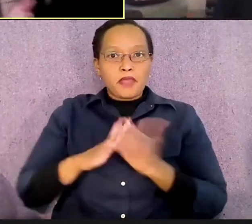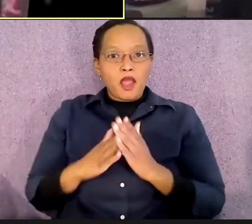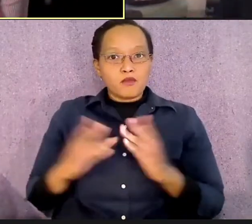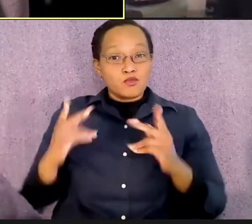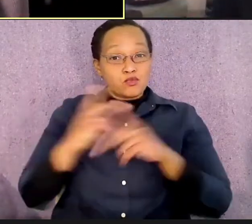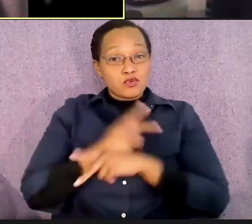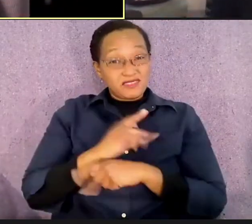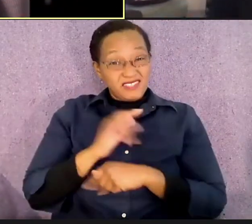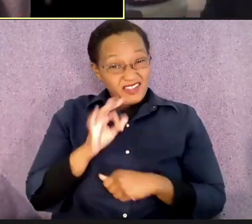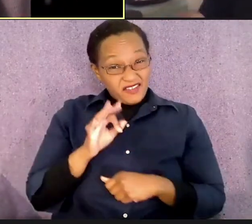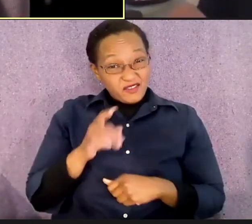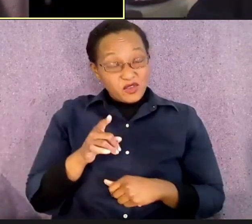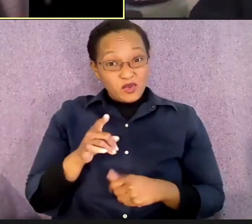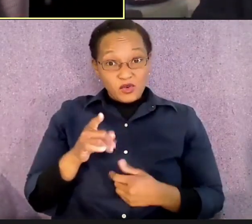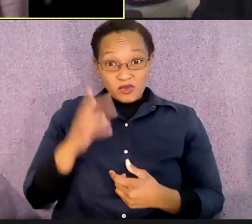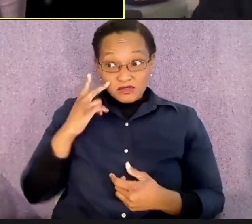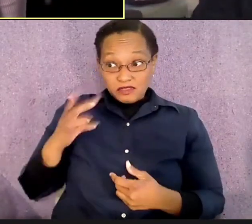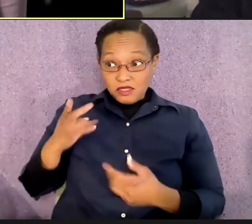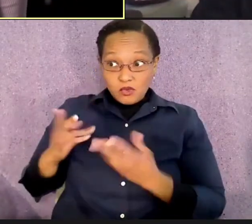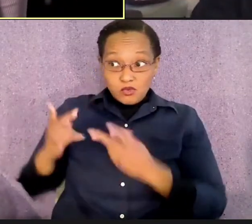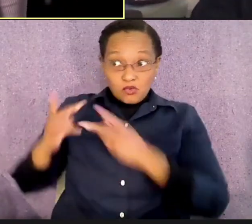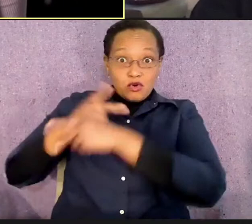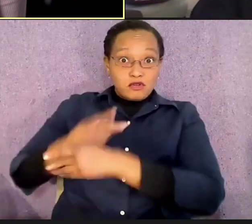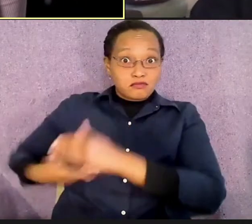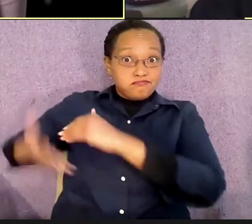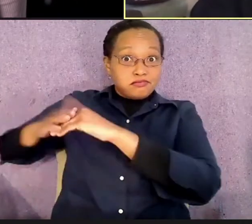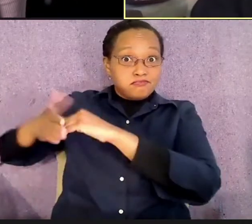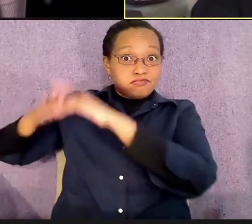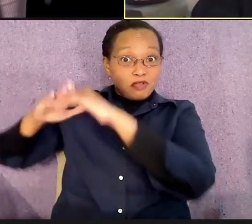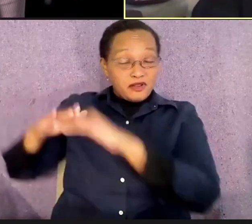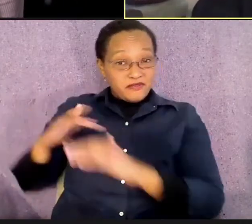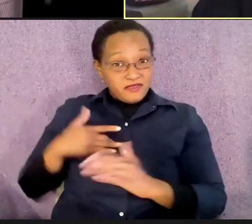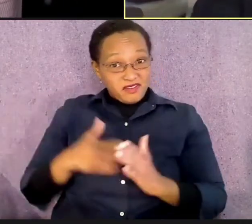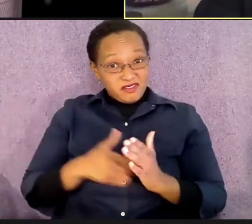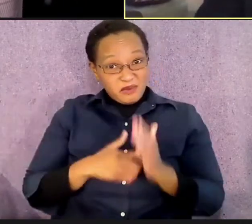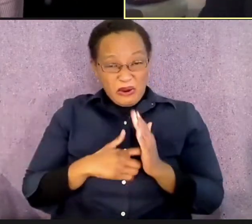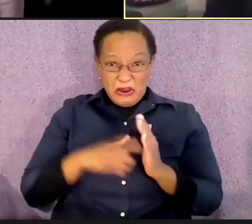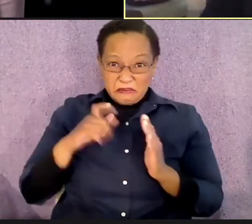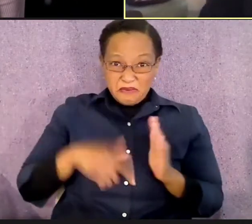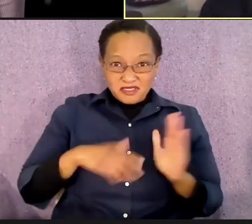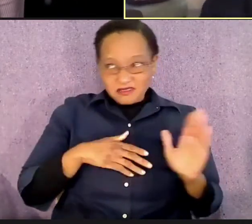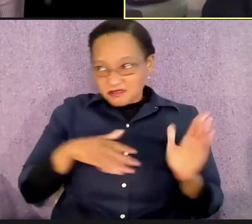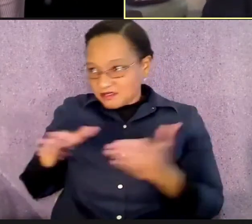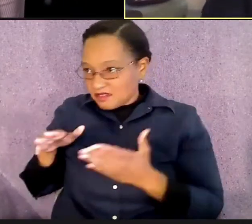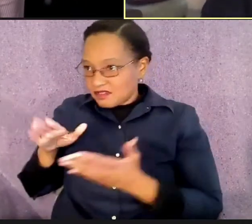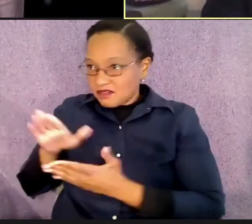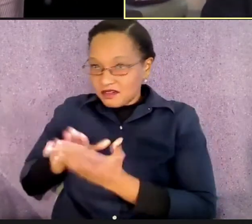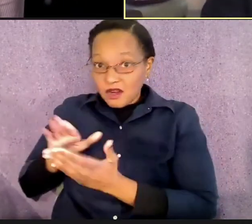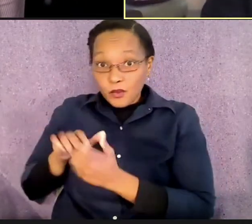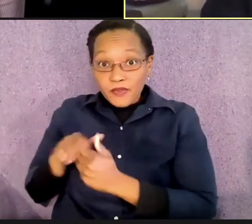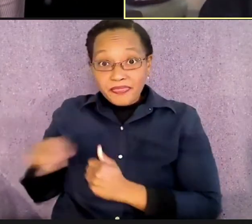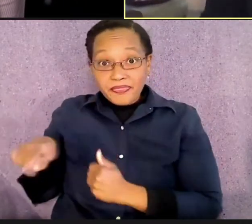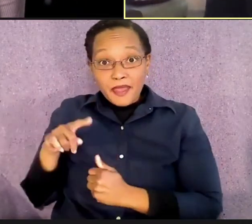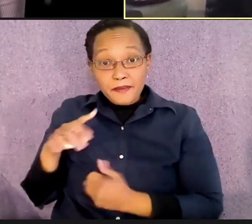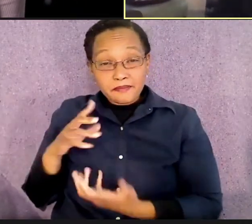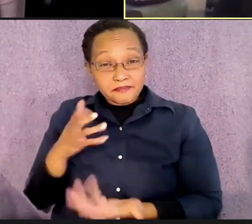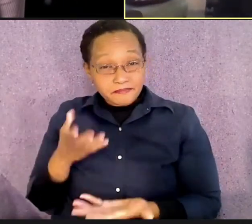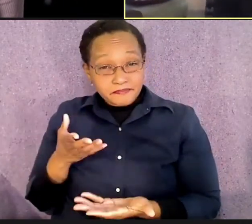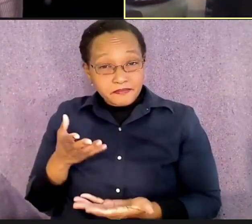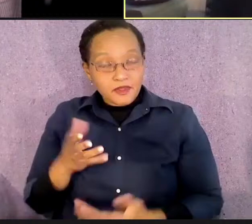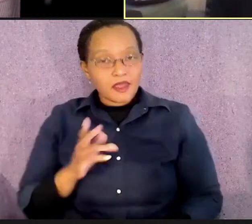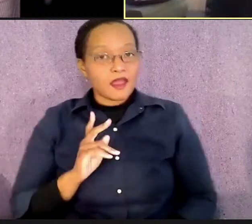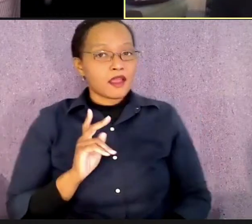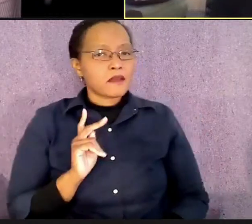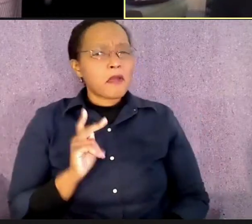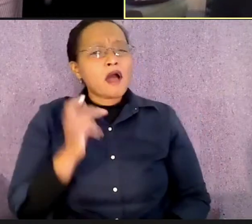actually have to like speak to them at some point? I mean, I don't think I'm only talking to people who I